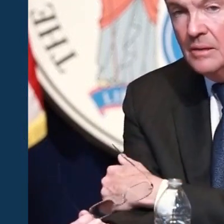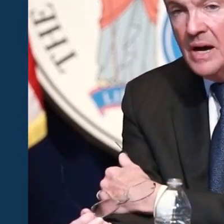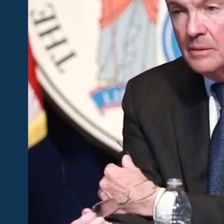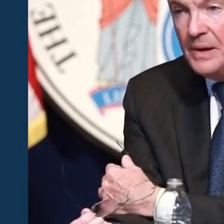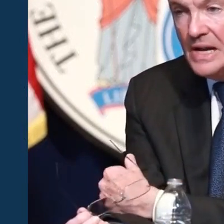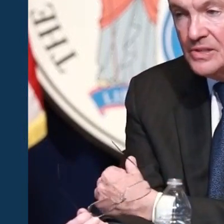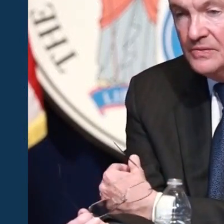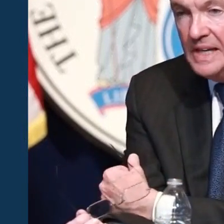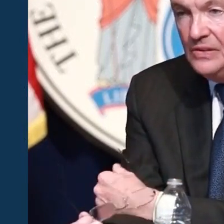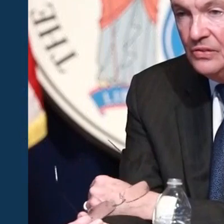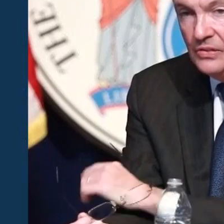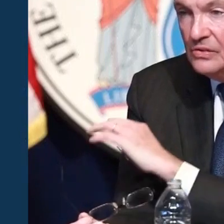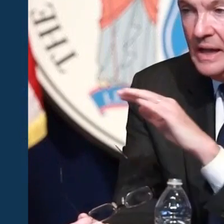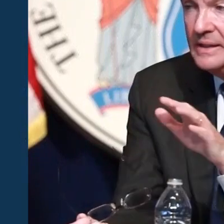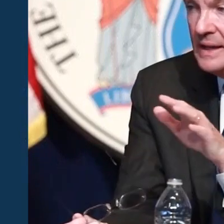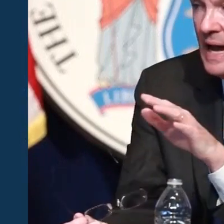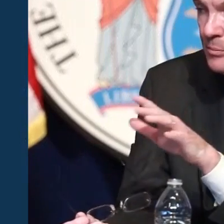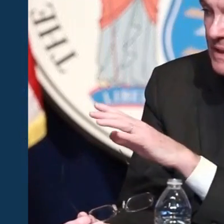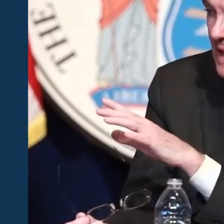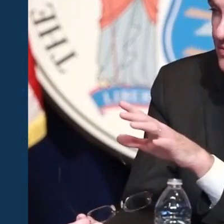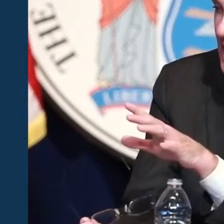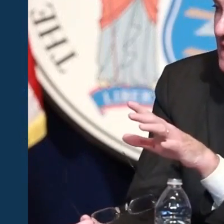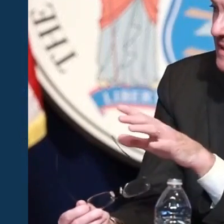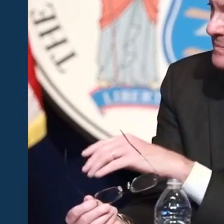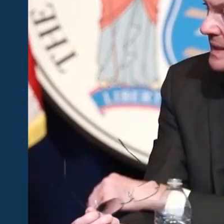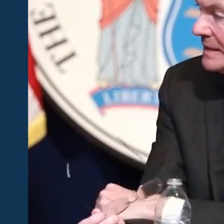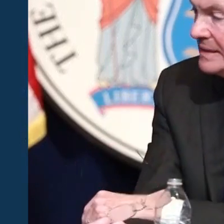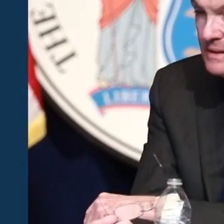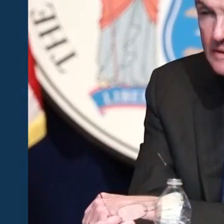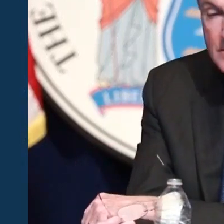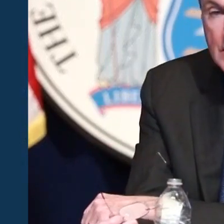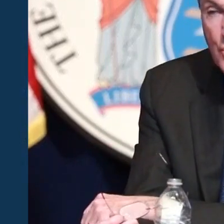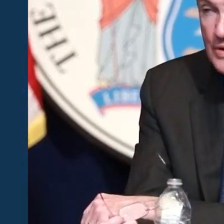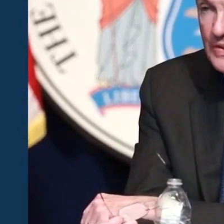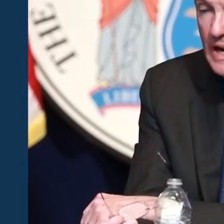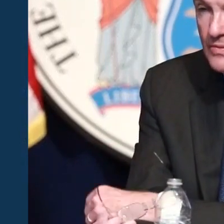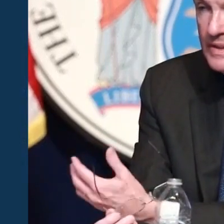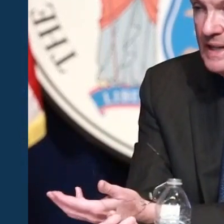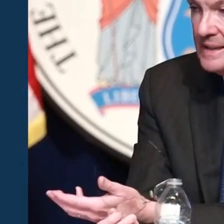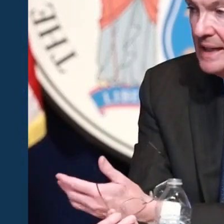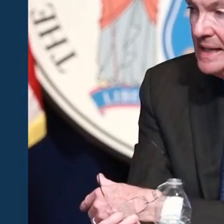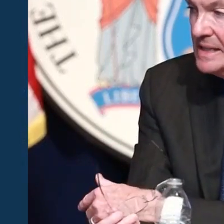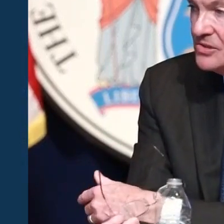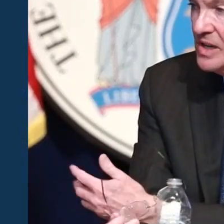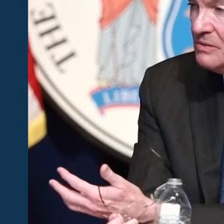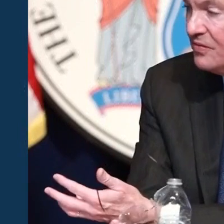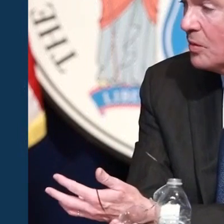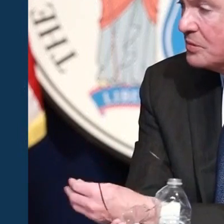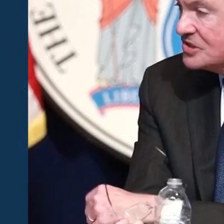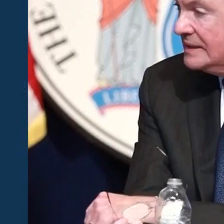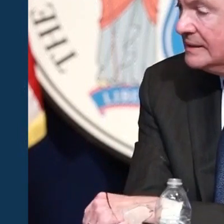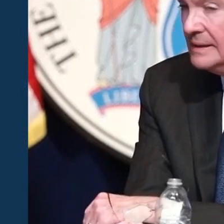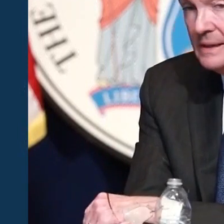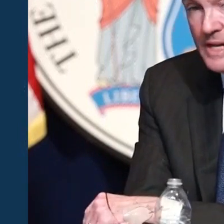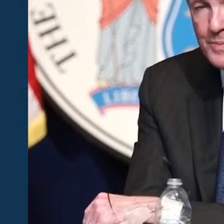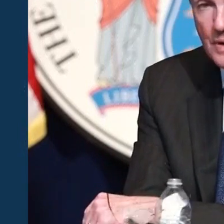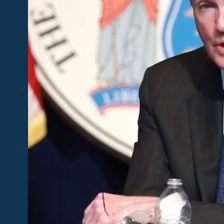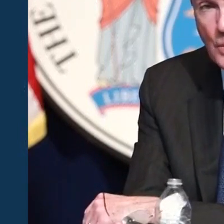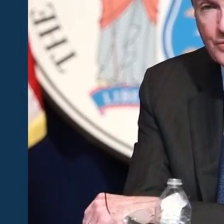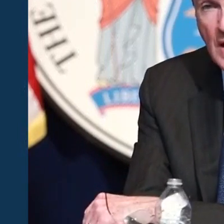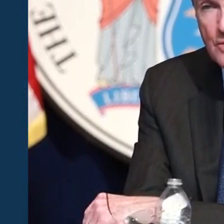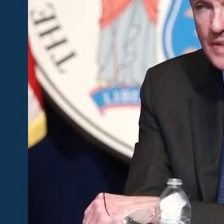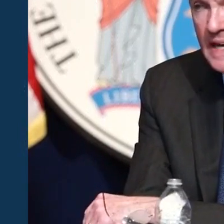the amount of positive cases is undeniably now flattening. The increase day over day today to yesterday was 4%. That's